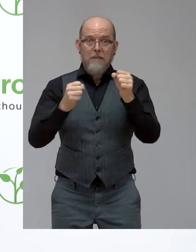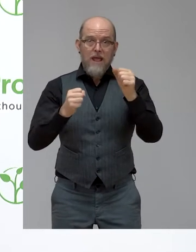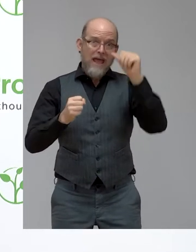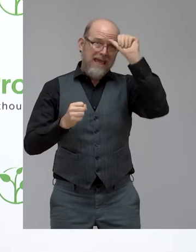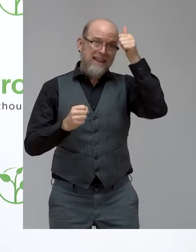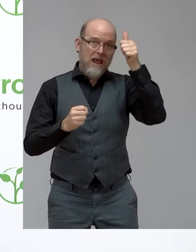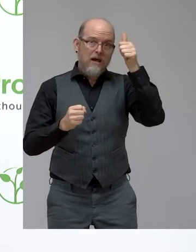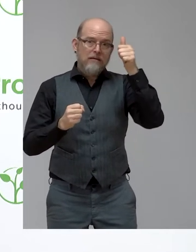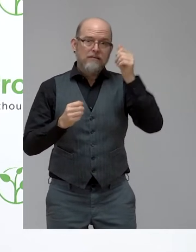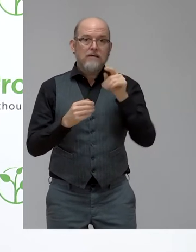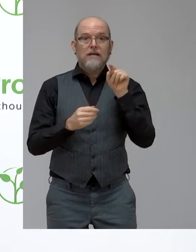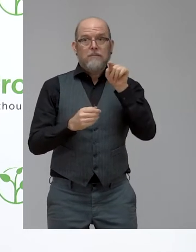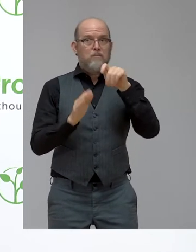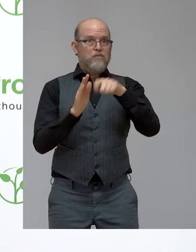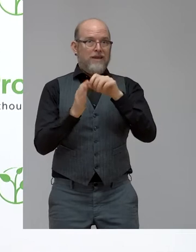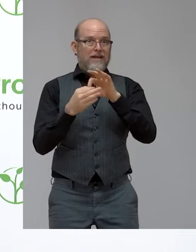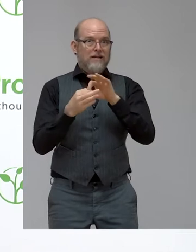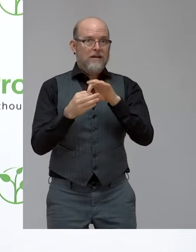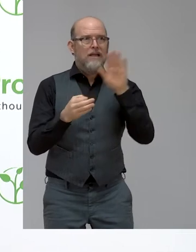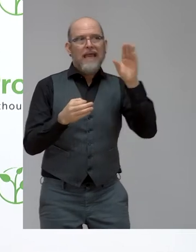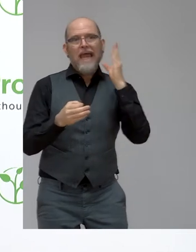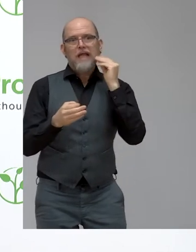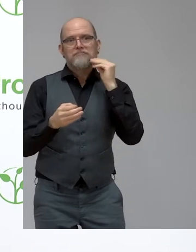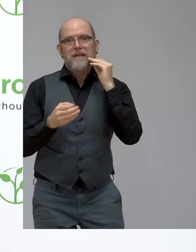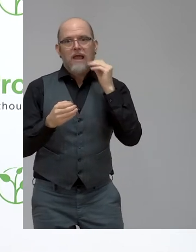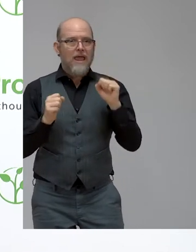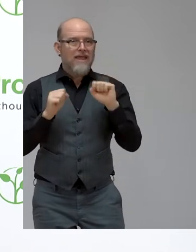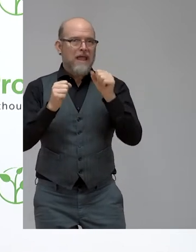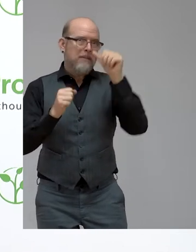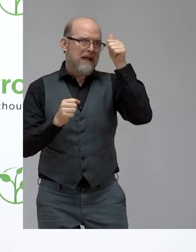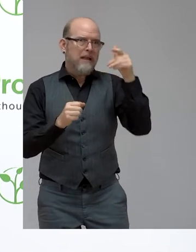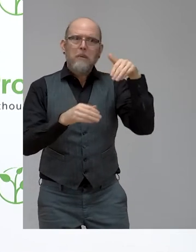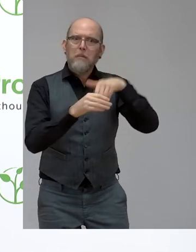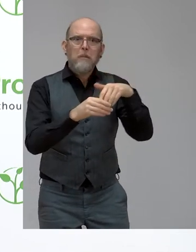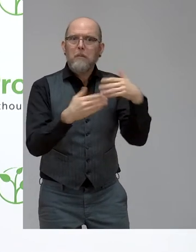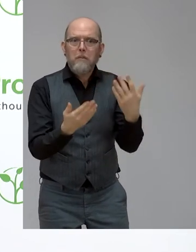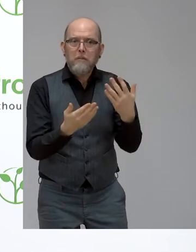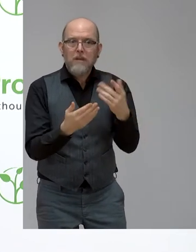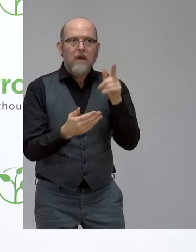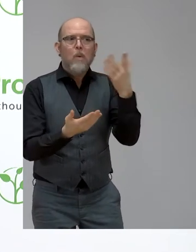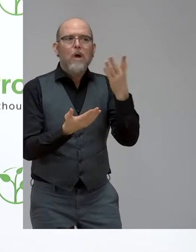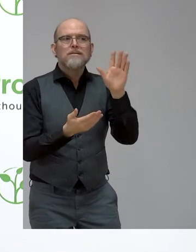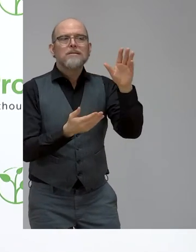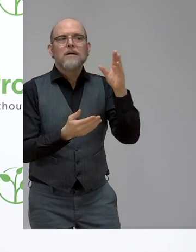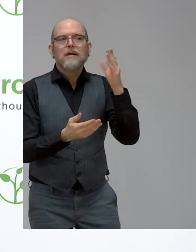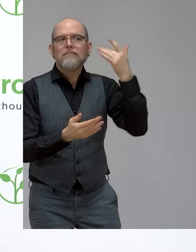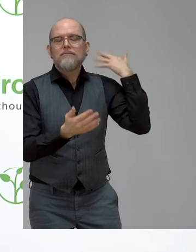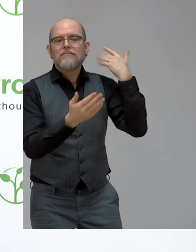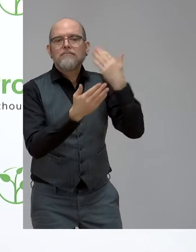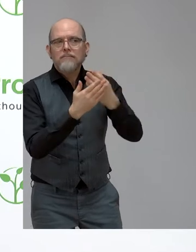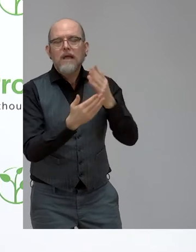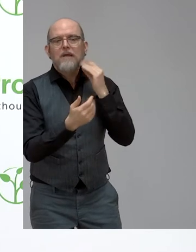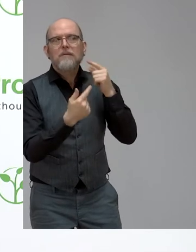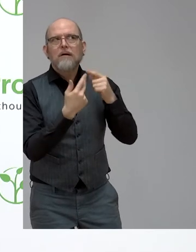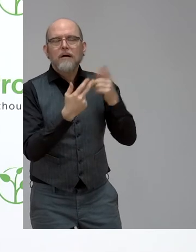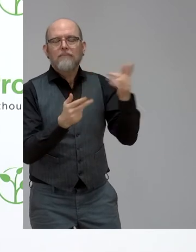and will be sharing his experience and what he learned replicating his solution in new countries. So, Sumita, would you like to say